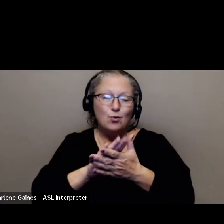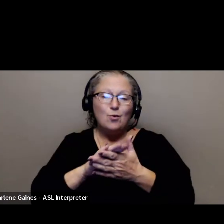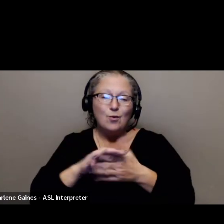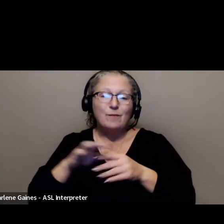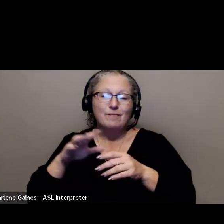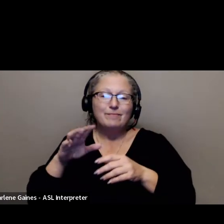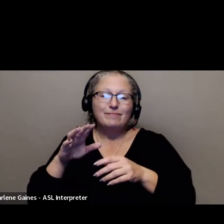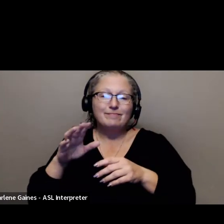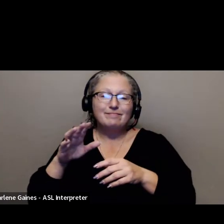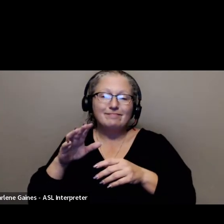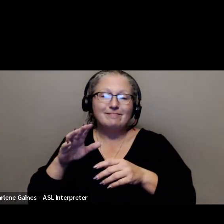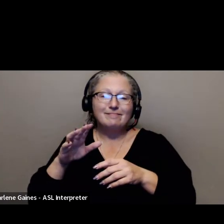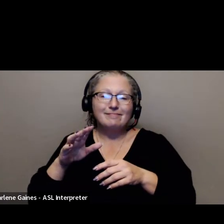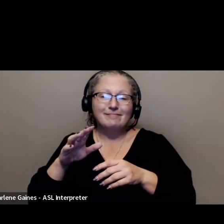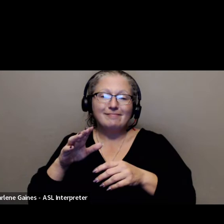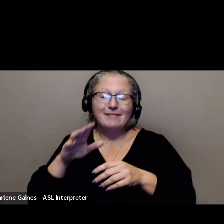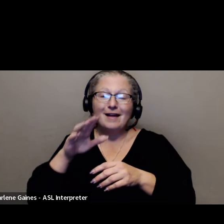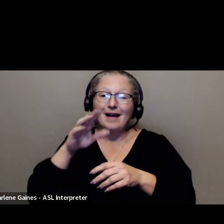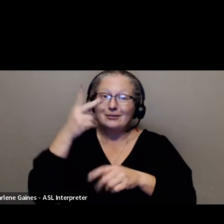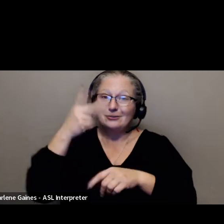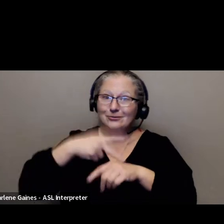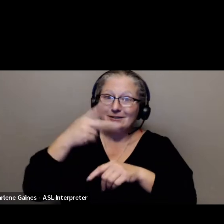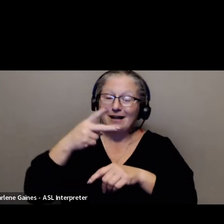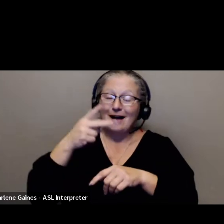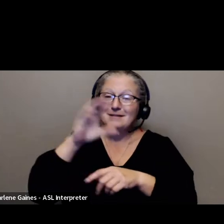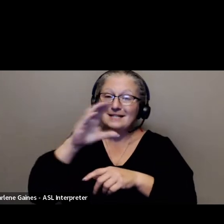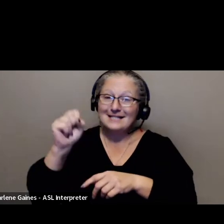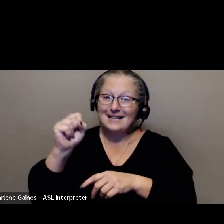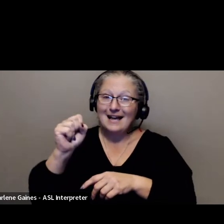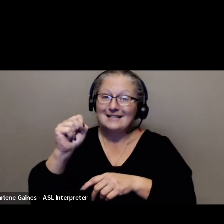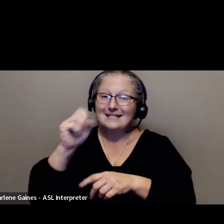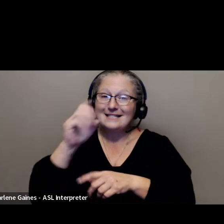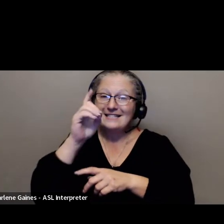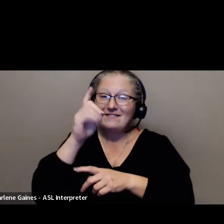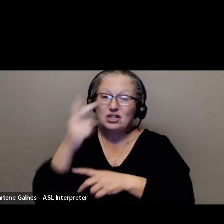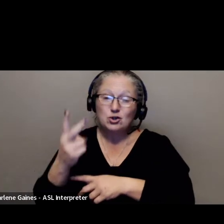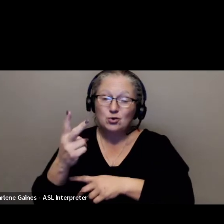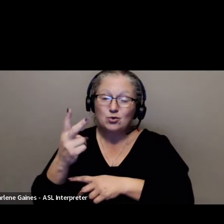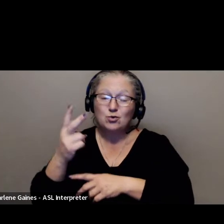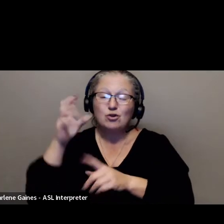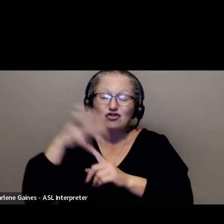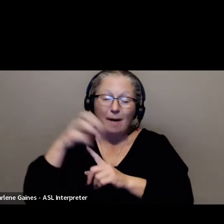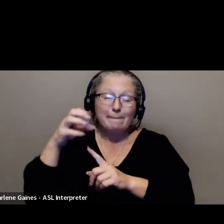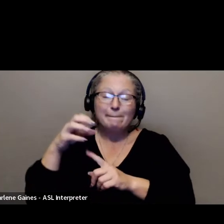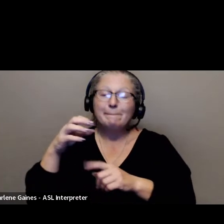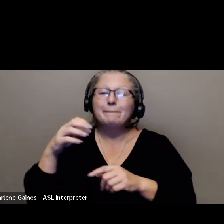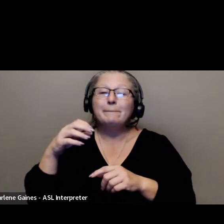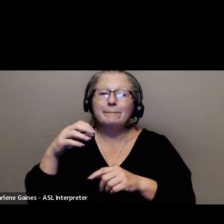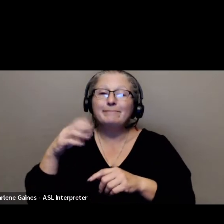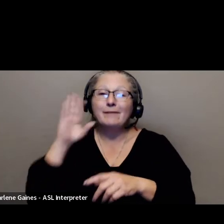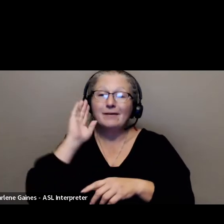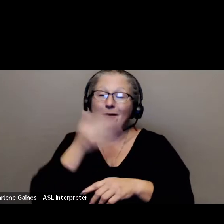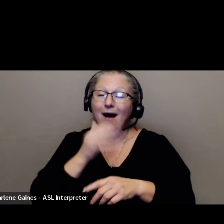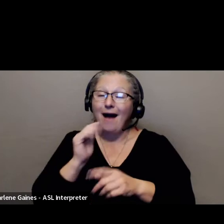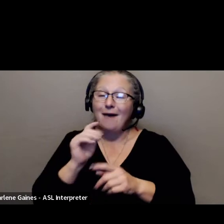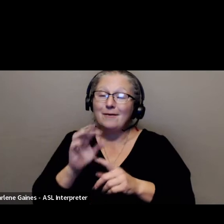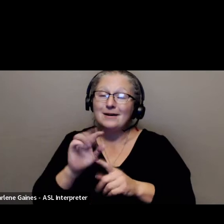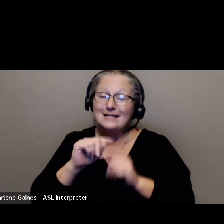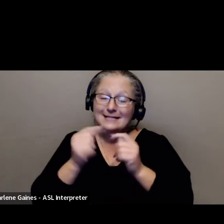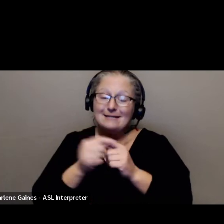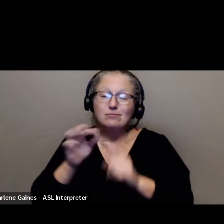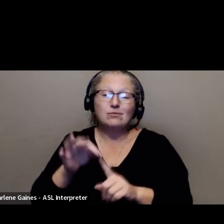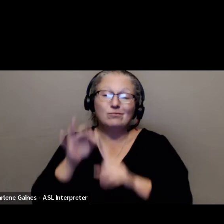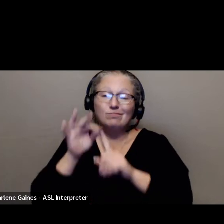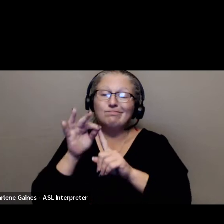a back-to-back CCS Division II championship. I know last year I was here telling you how unique our team was,